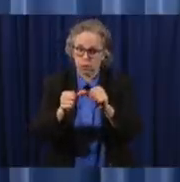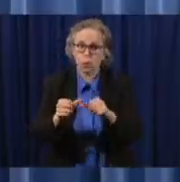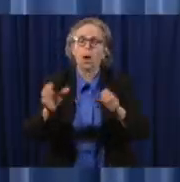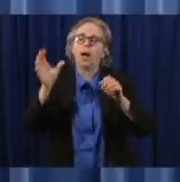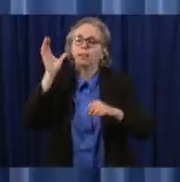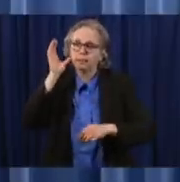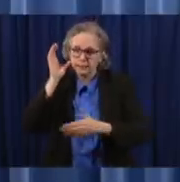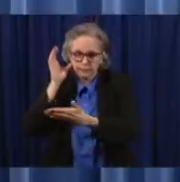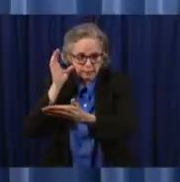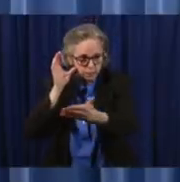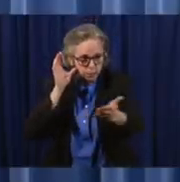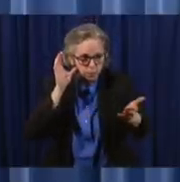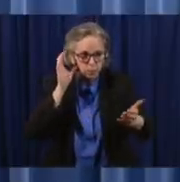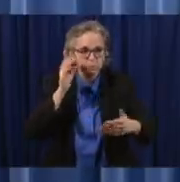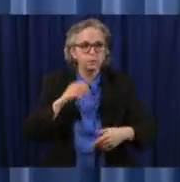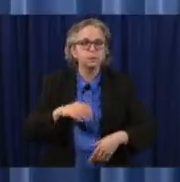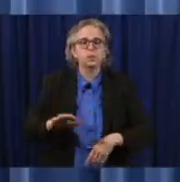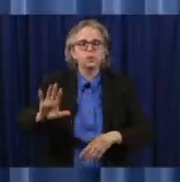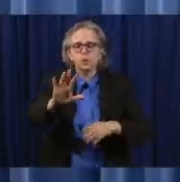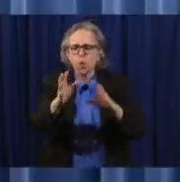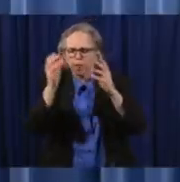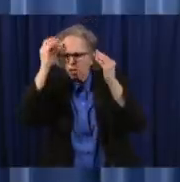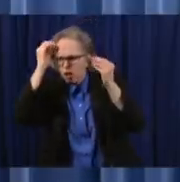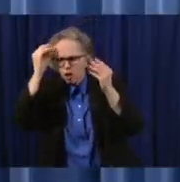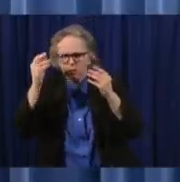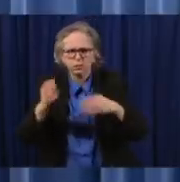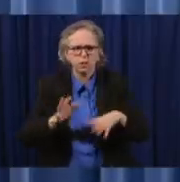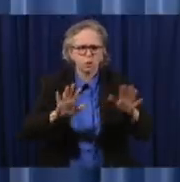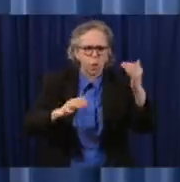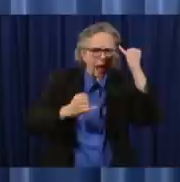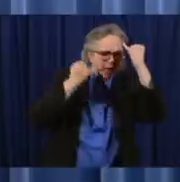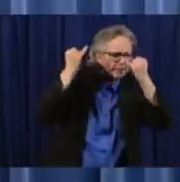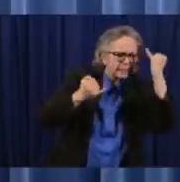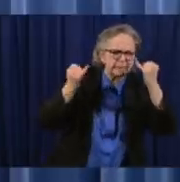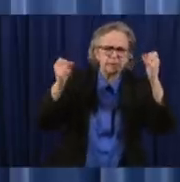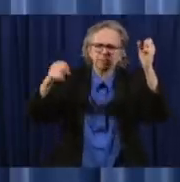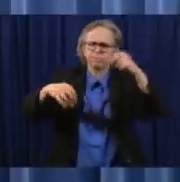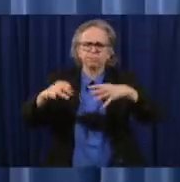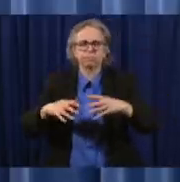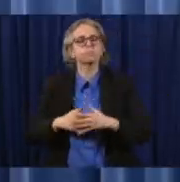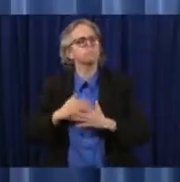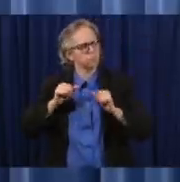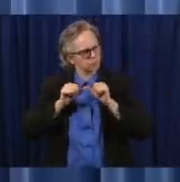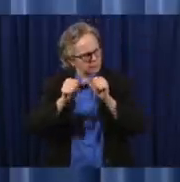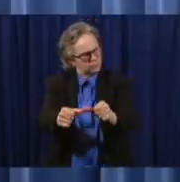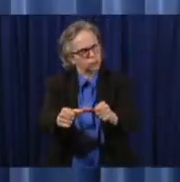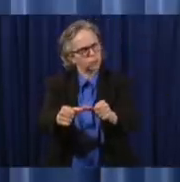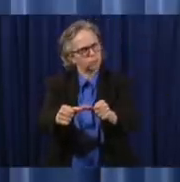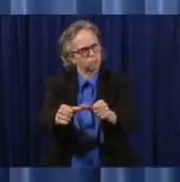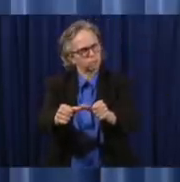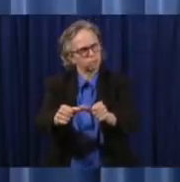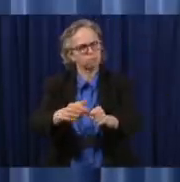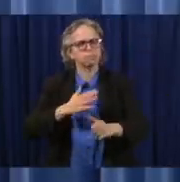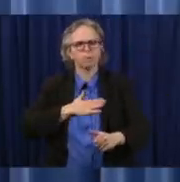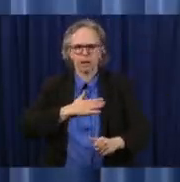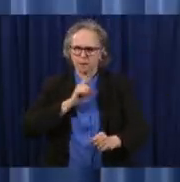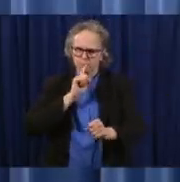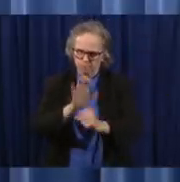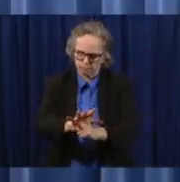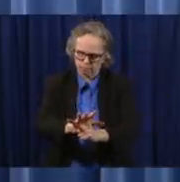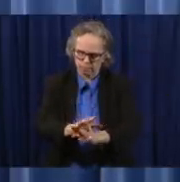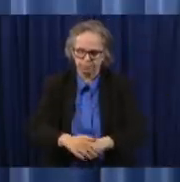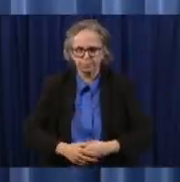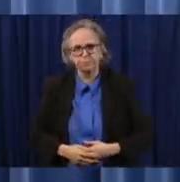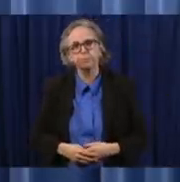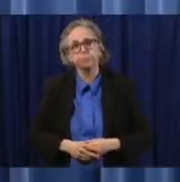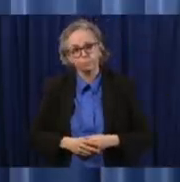listen to your thoughts, continue to listen to your ideas as we move through this process.